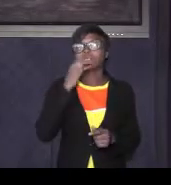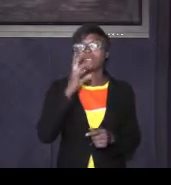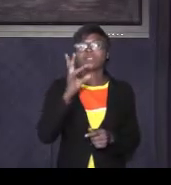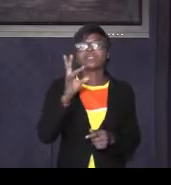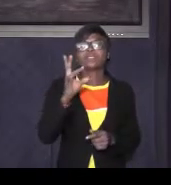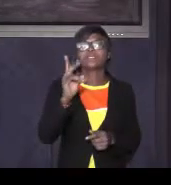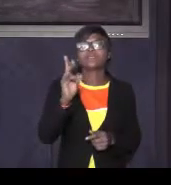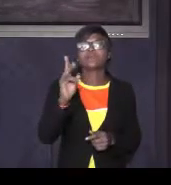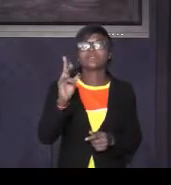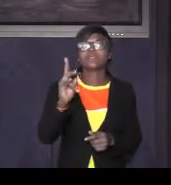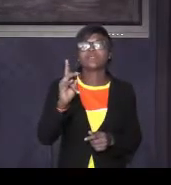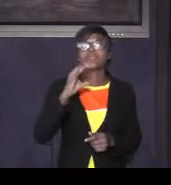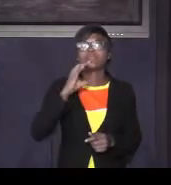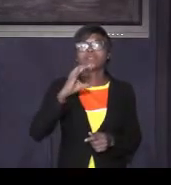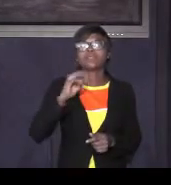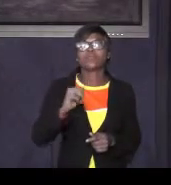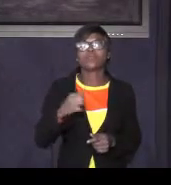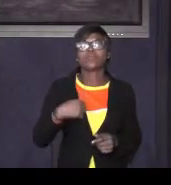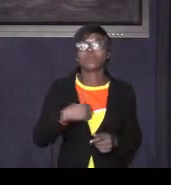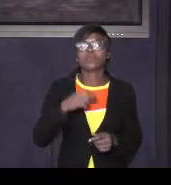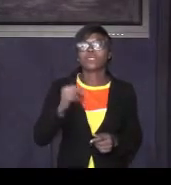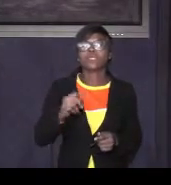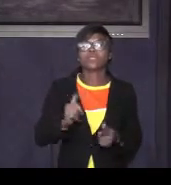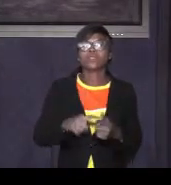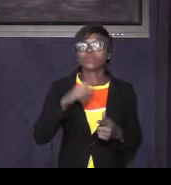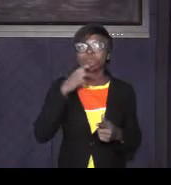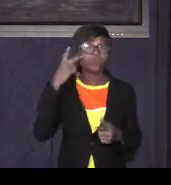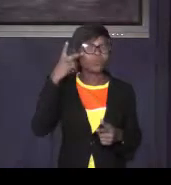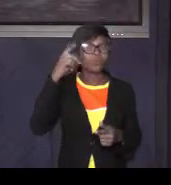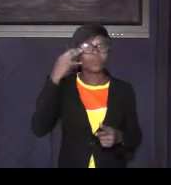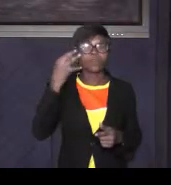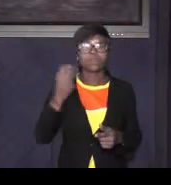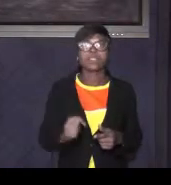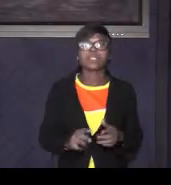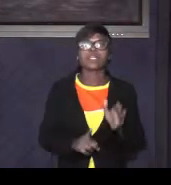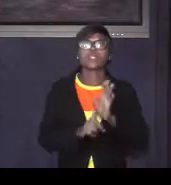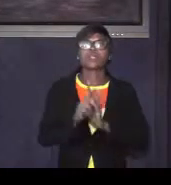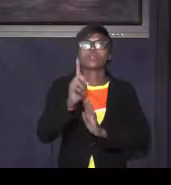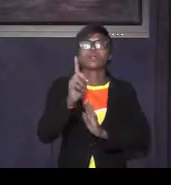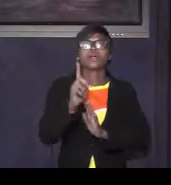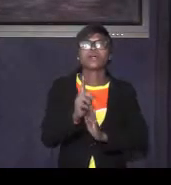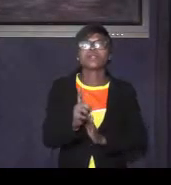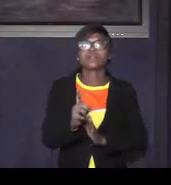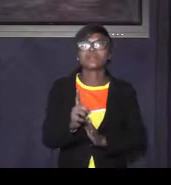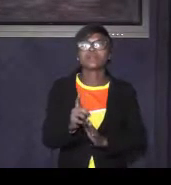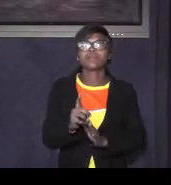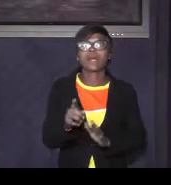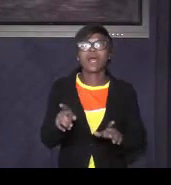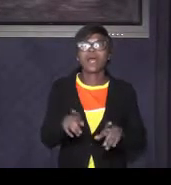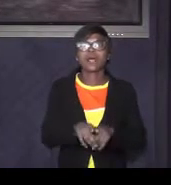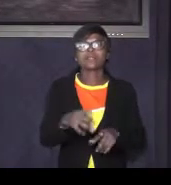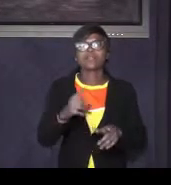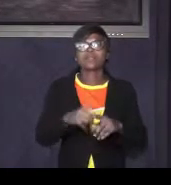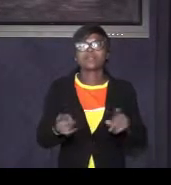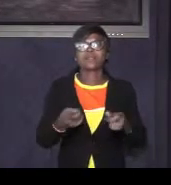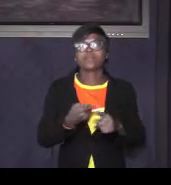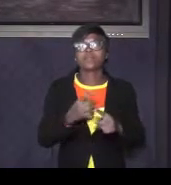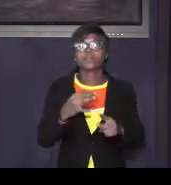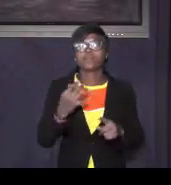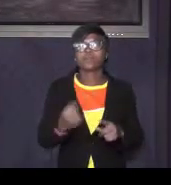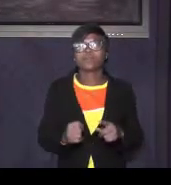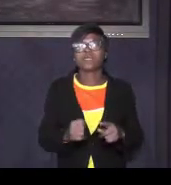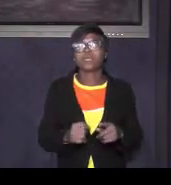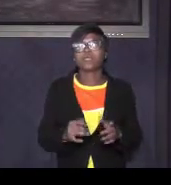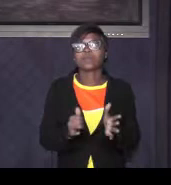we have to do is we need to find the height of the triangle as different from the height of